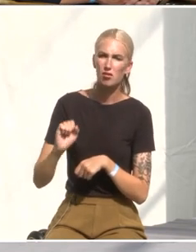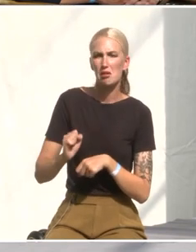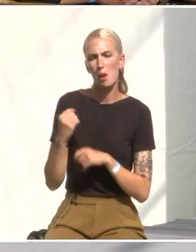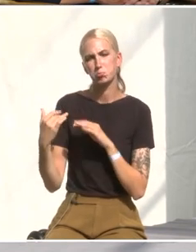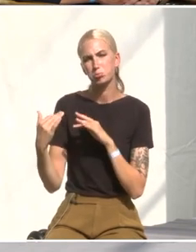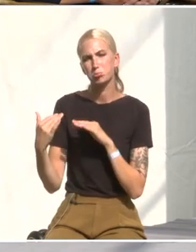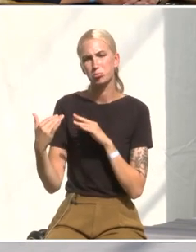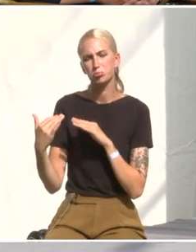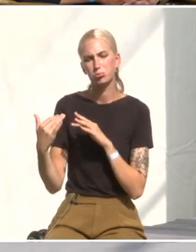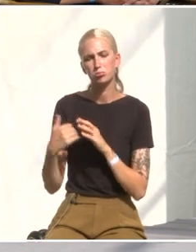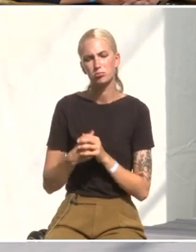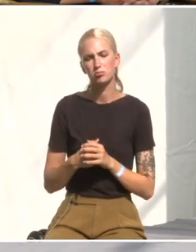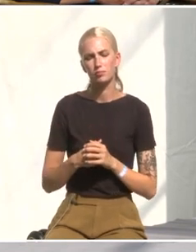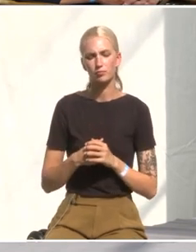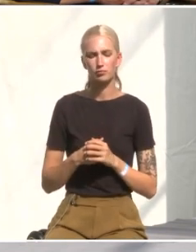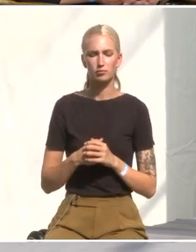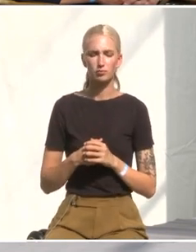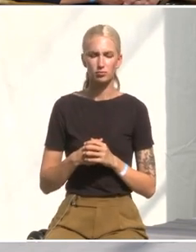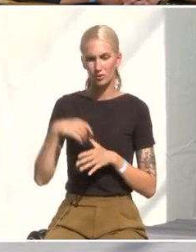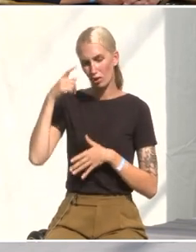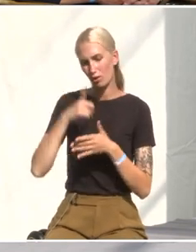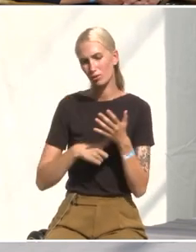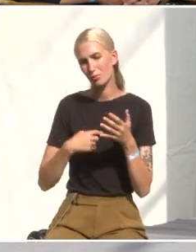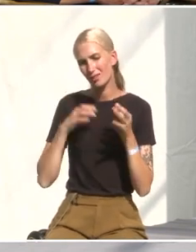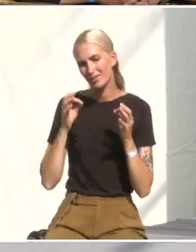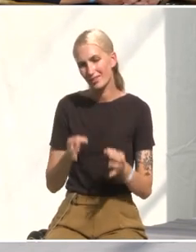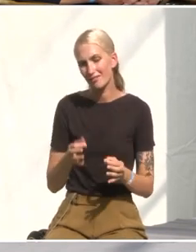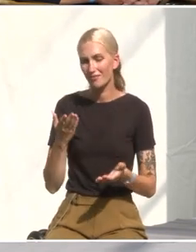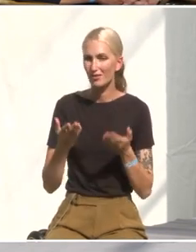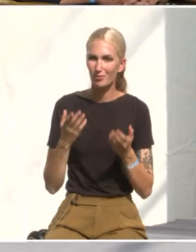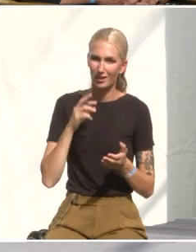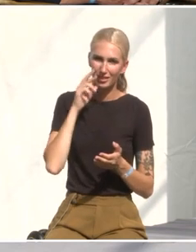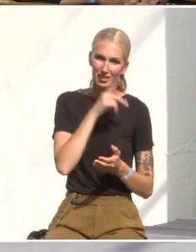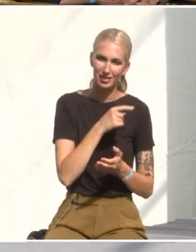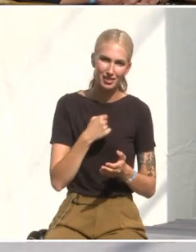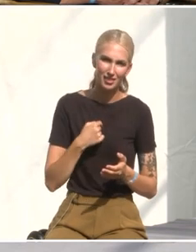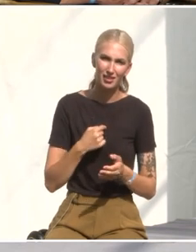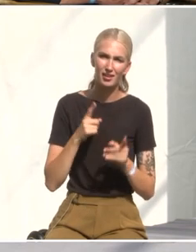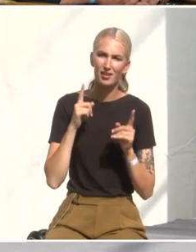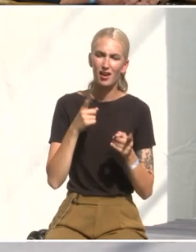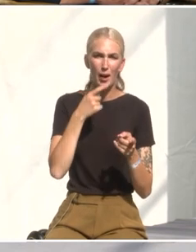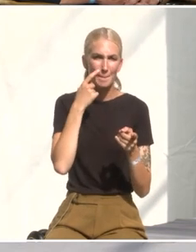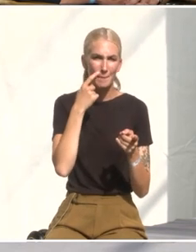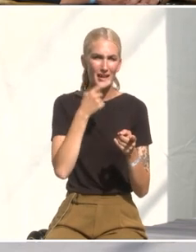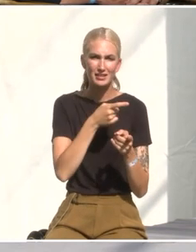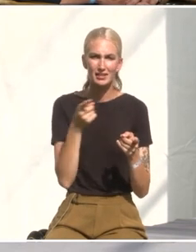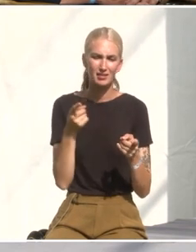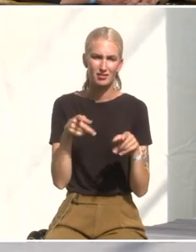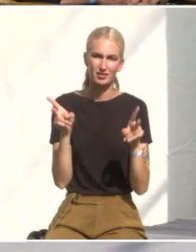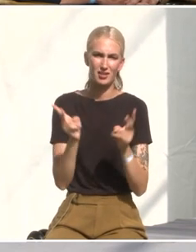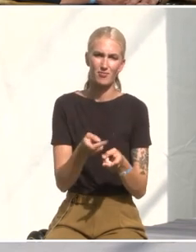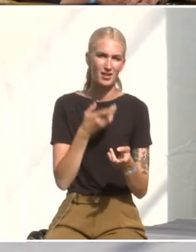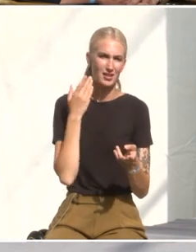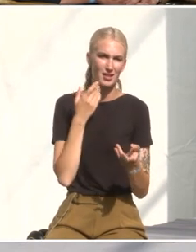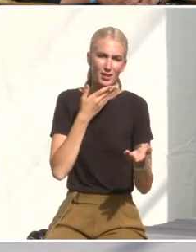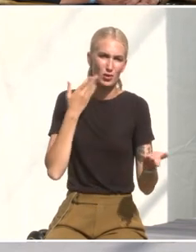on. I hope I'm right. I'm right, but maybe not. But as for men, it's not so easy for us, as I'm playing the